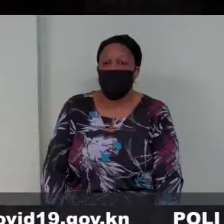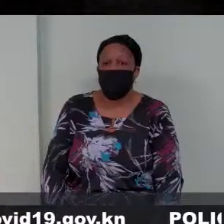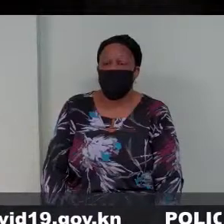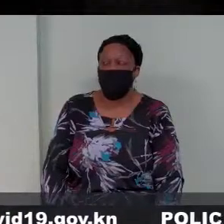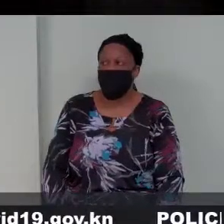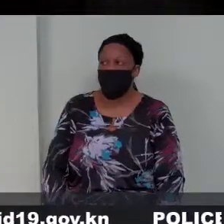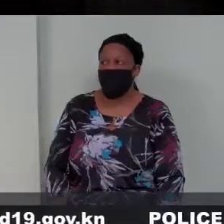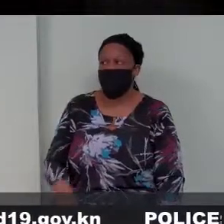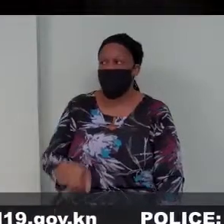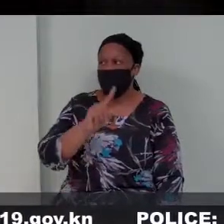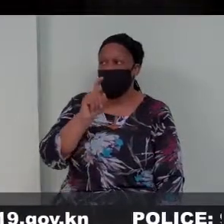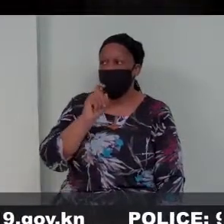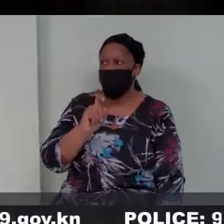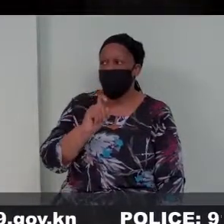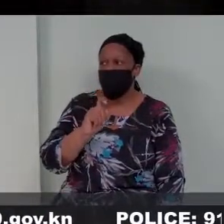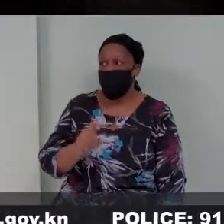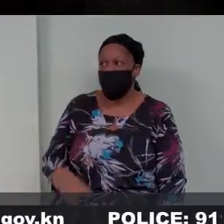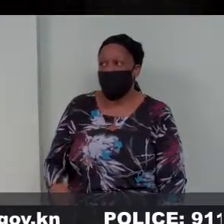This other question.